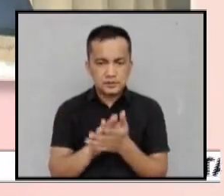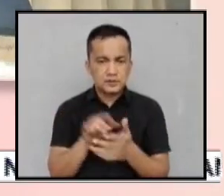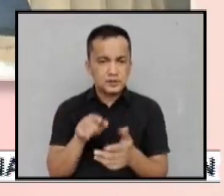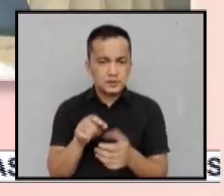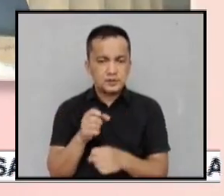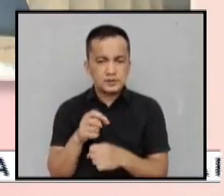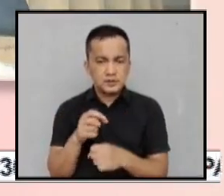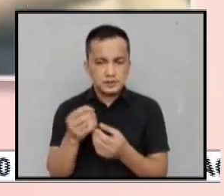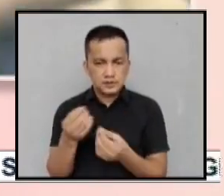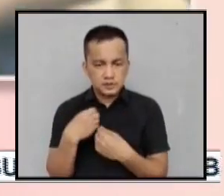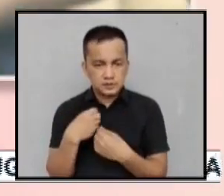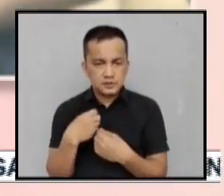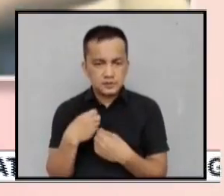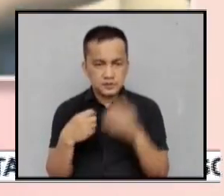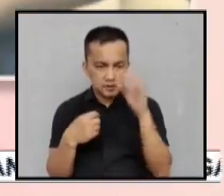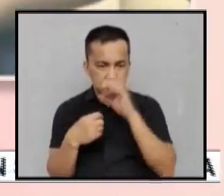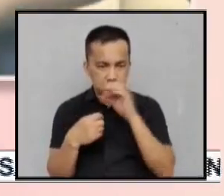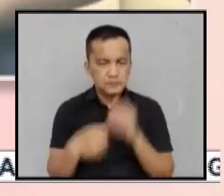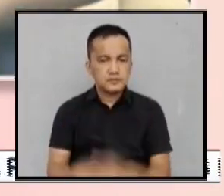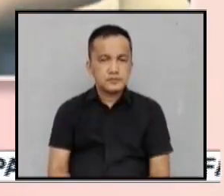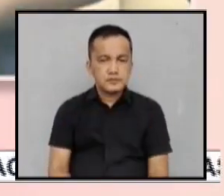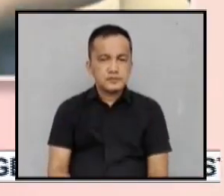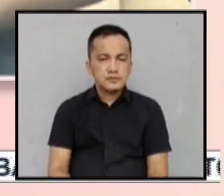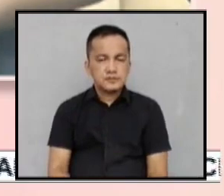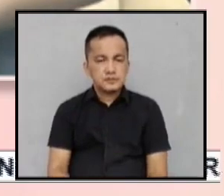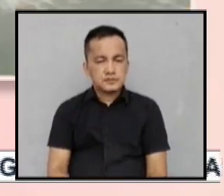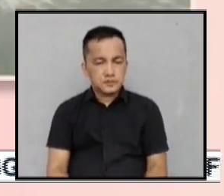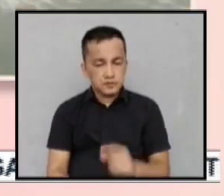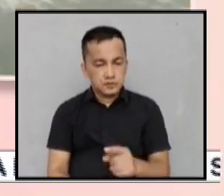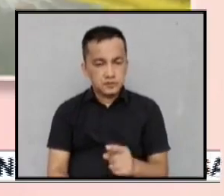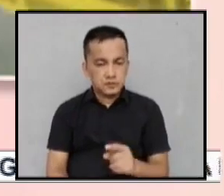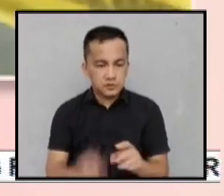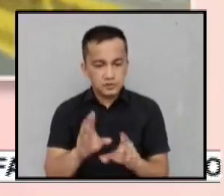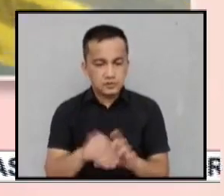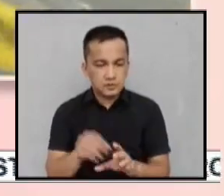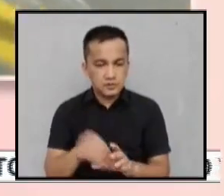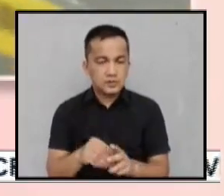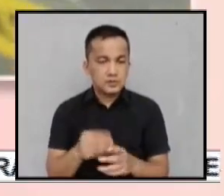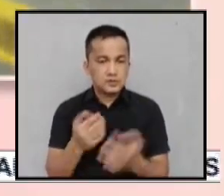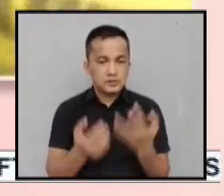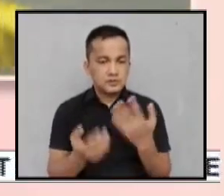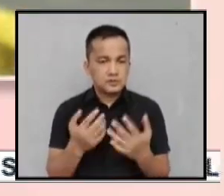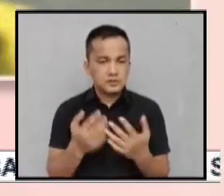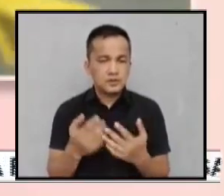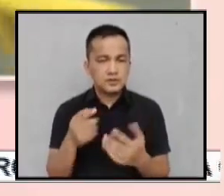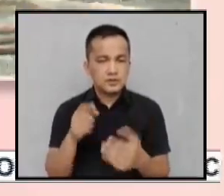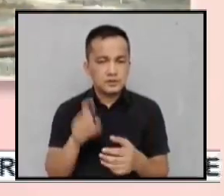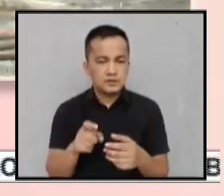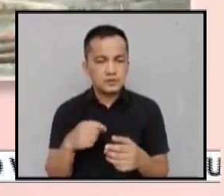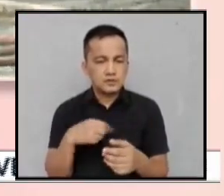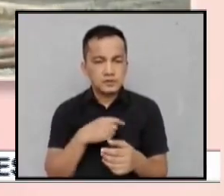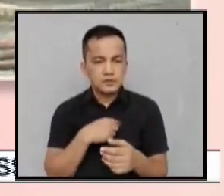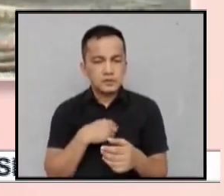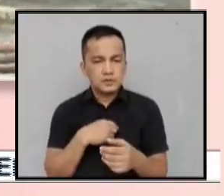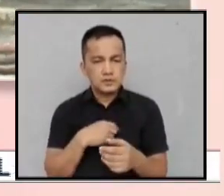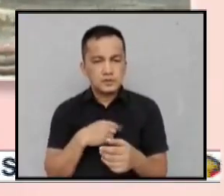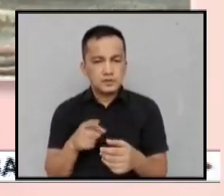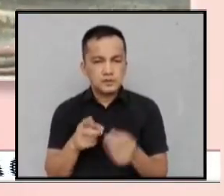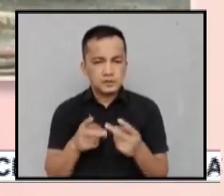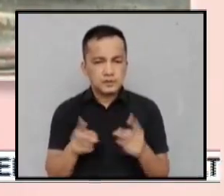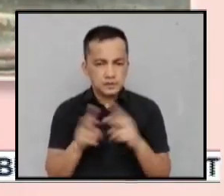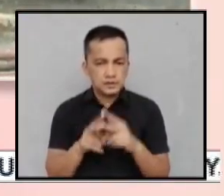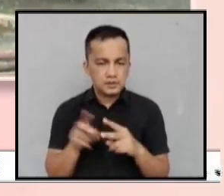at hahanapin namin yun. Kung yun ay isa kasama sa mga nasunog, we will have to get the value of that